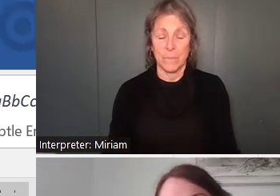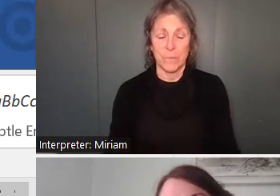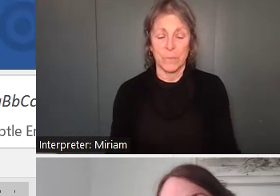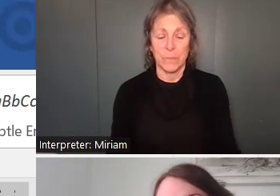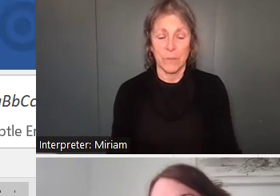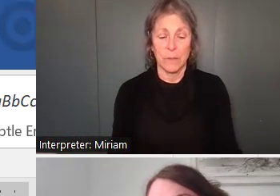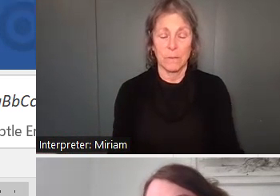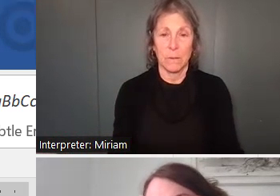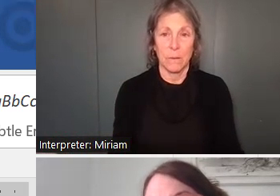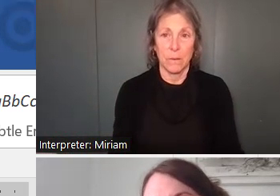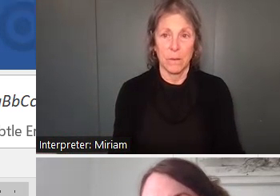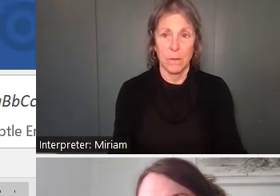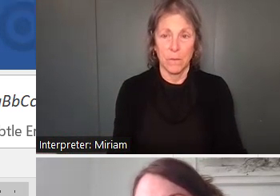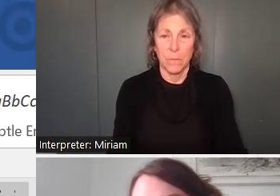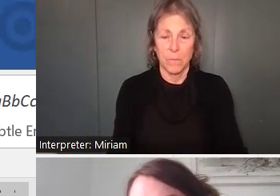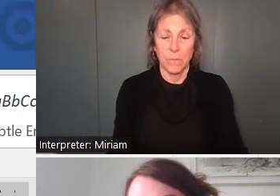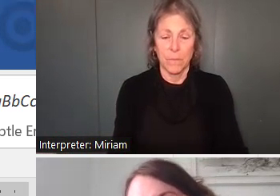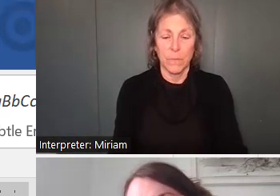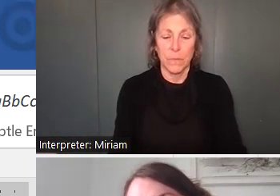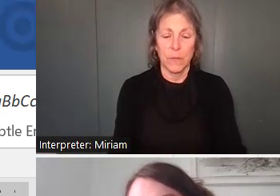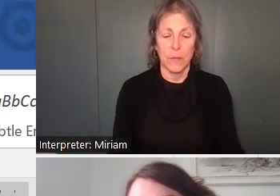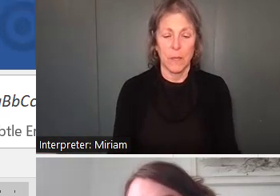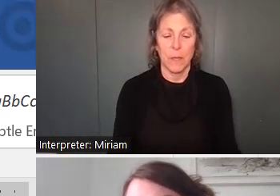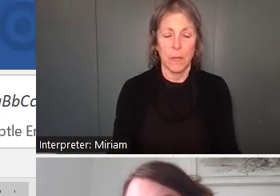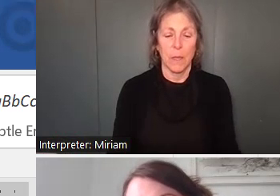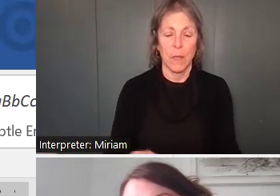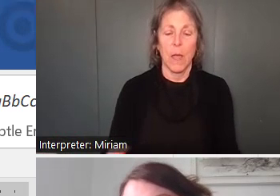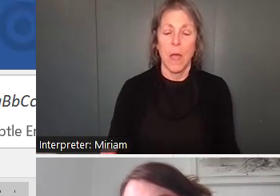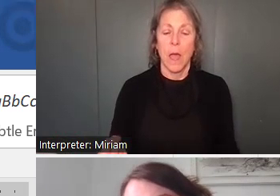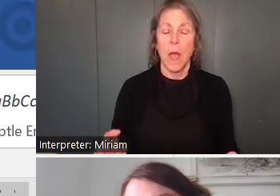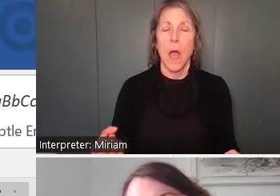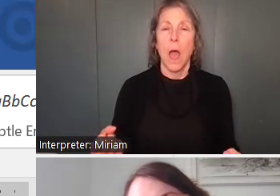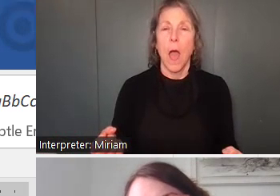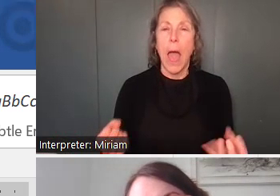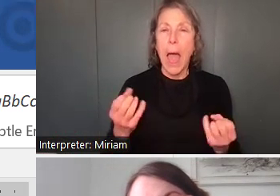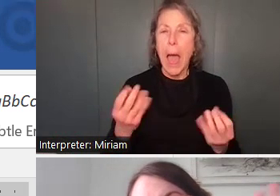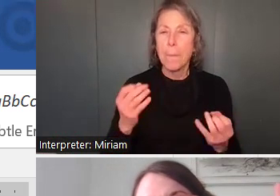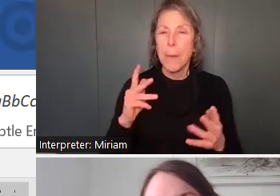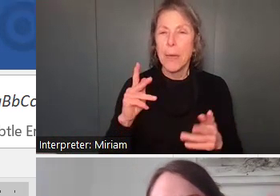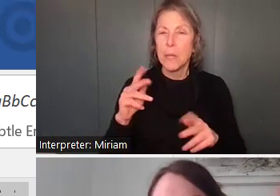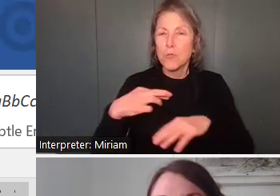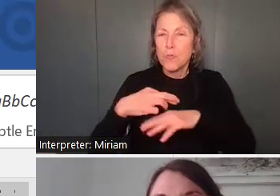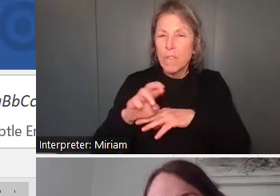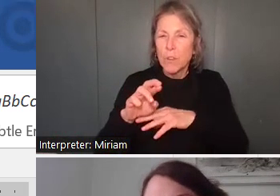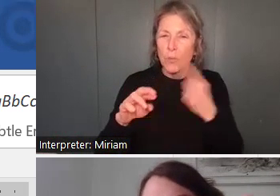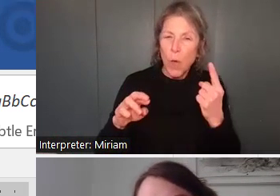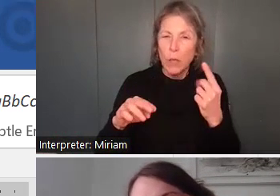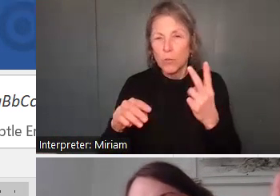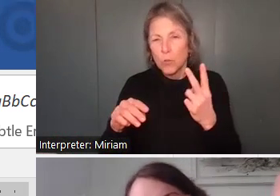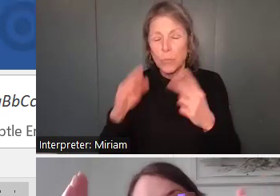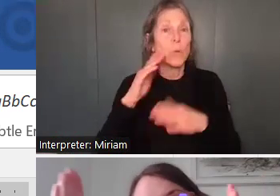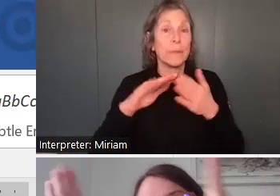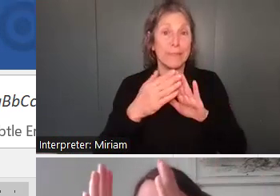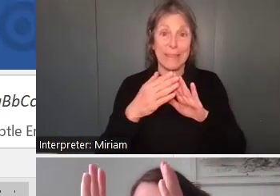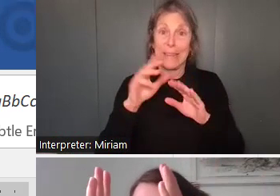Okay. So, but how many references do we want from folks? Do we want one person or two people? I've kind of gone from city template is